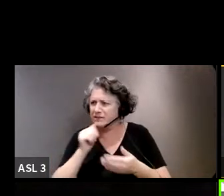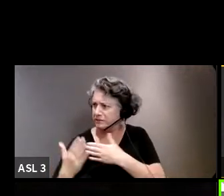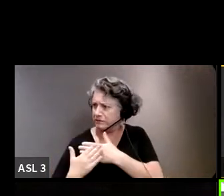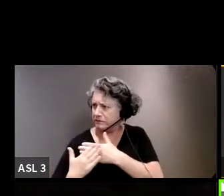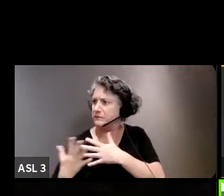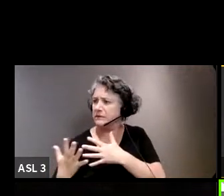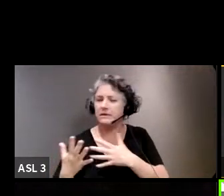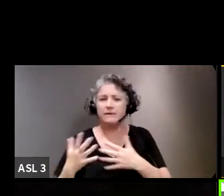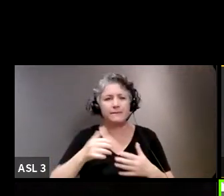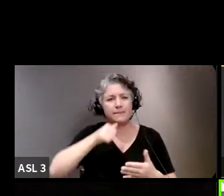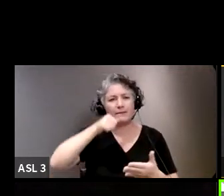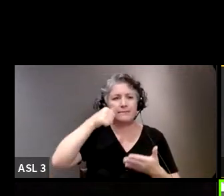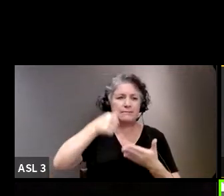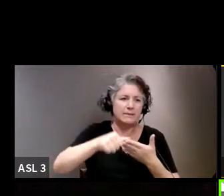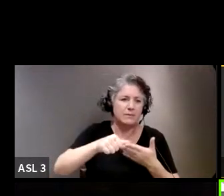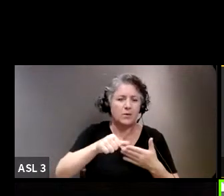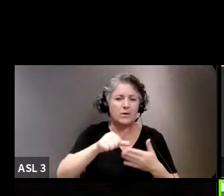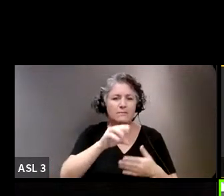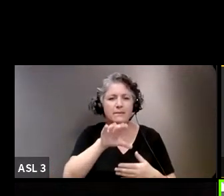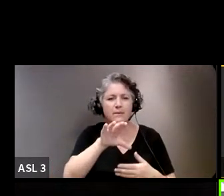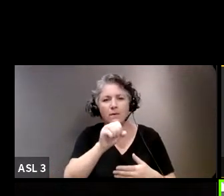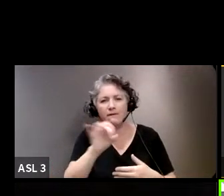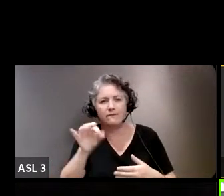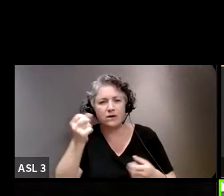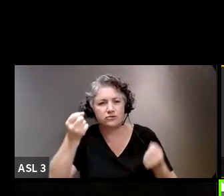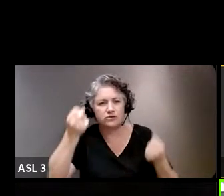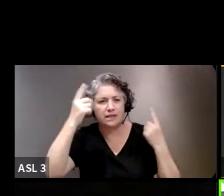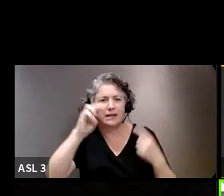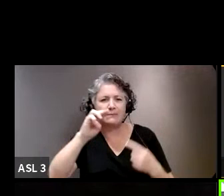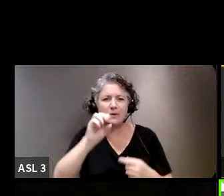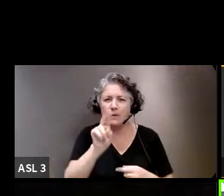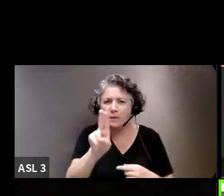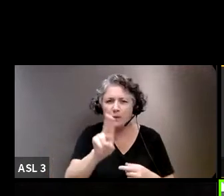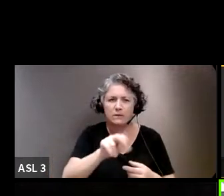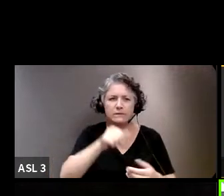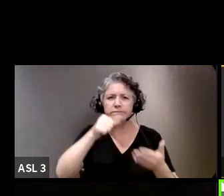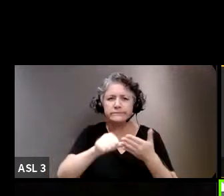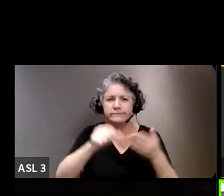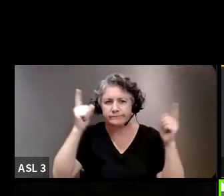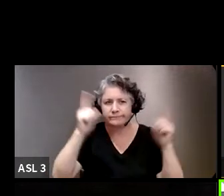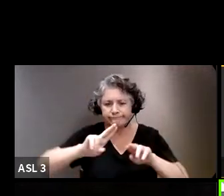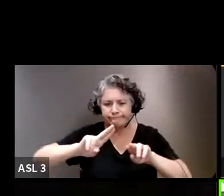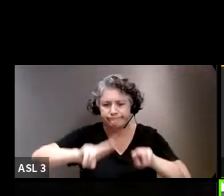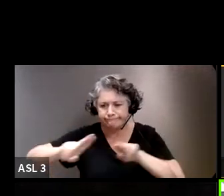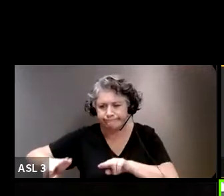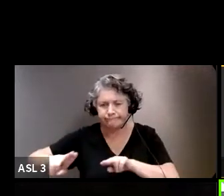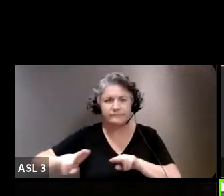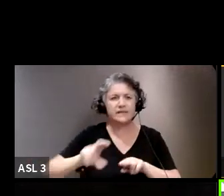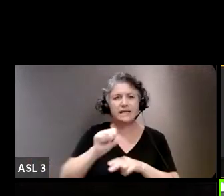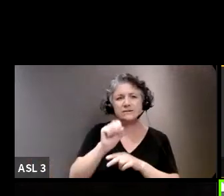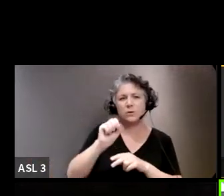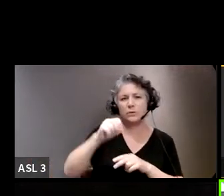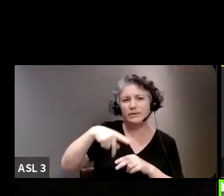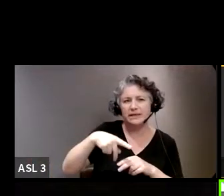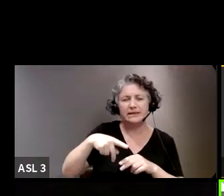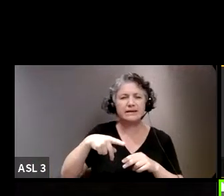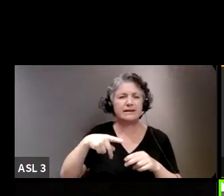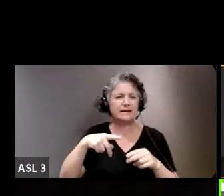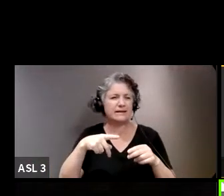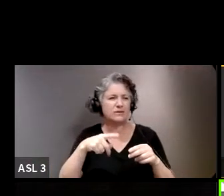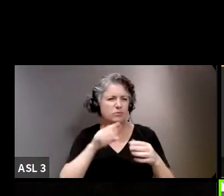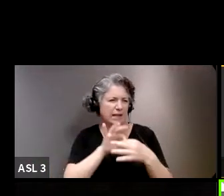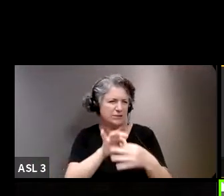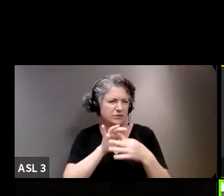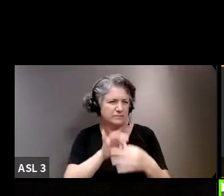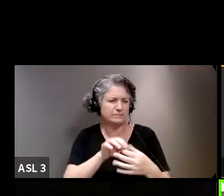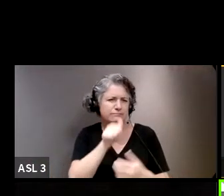memorandum of understanding a standard operation practice sop type of relationship we need to share